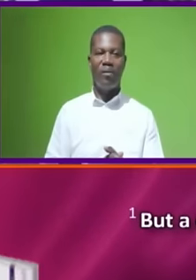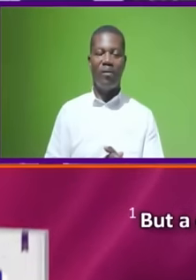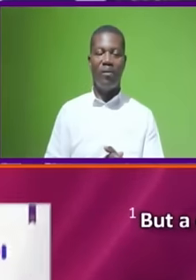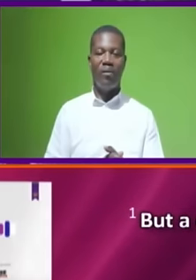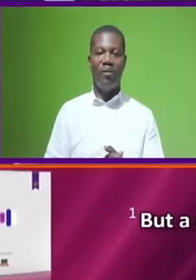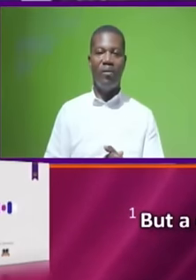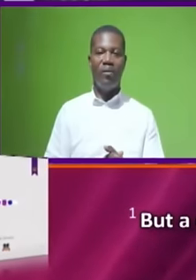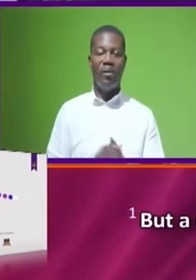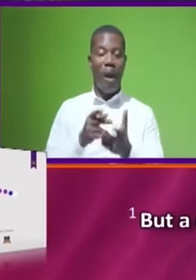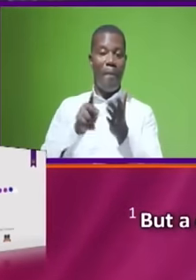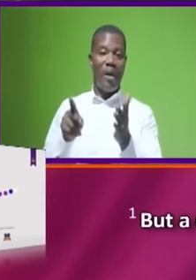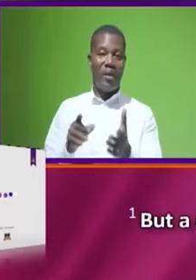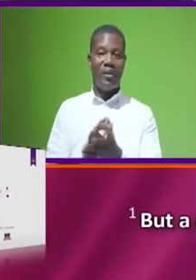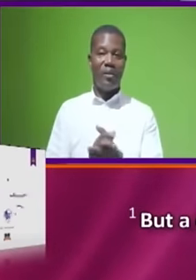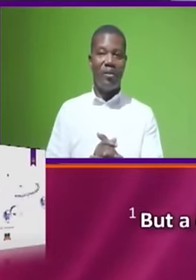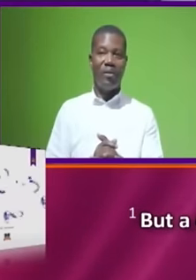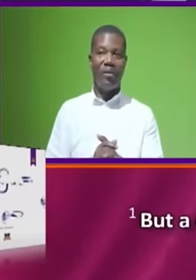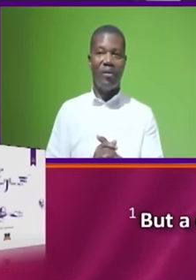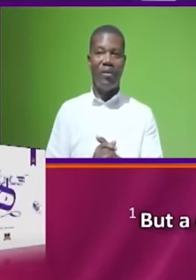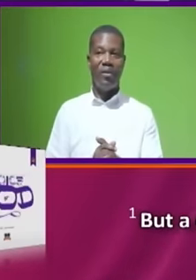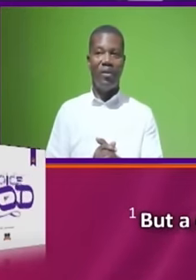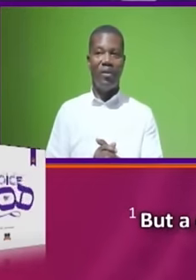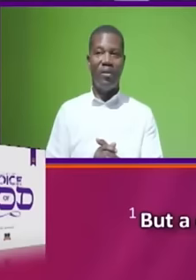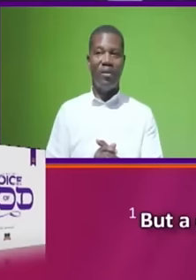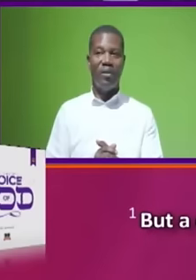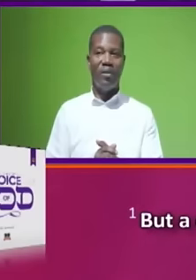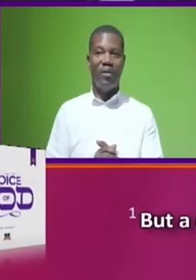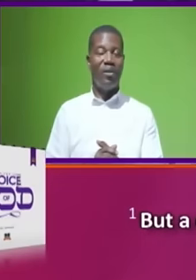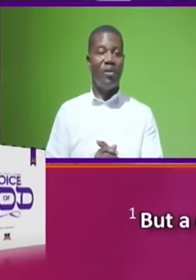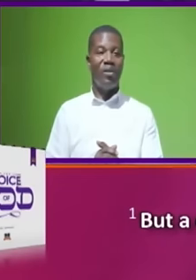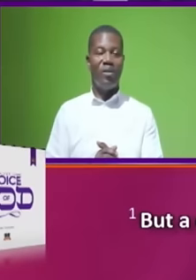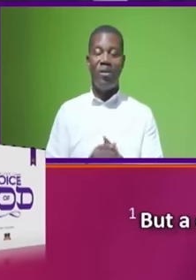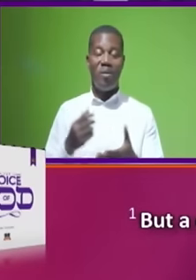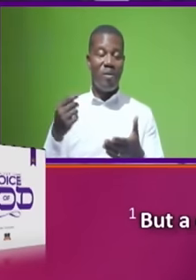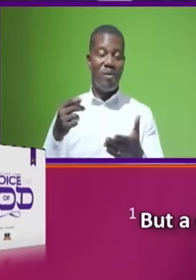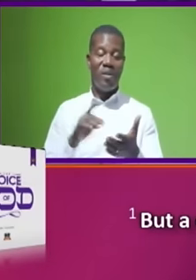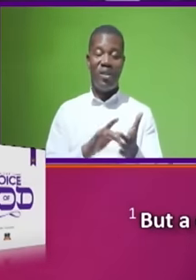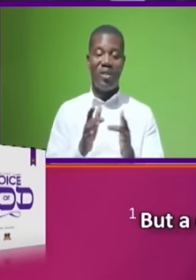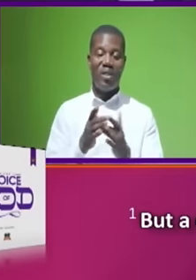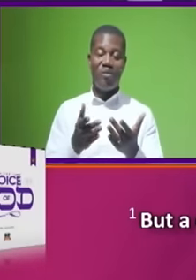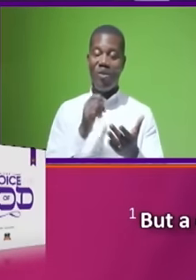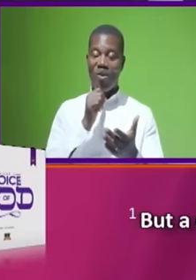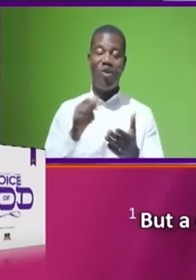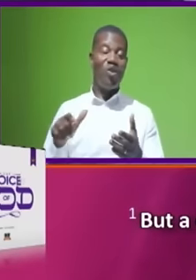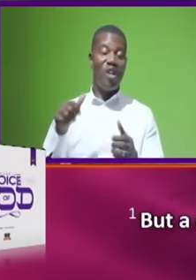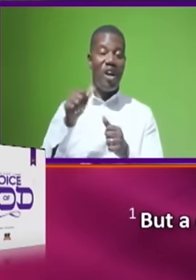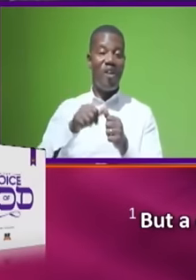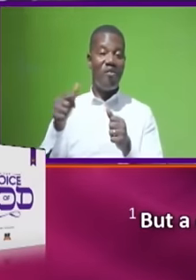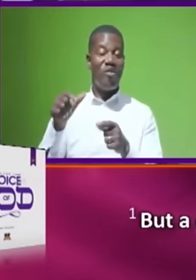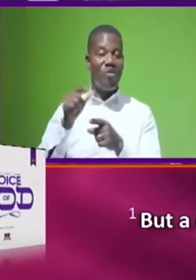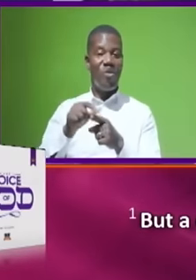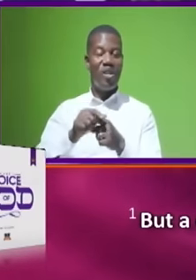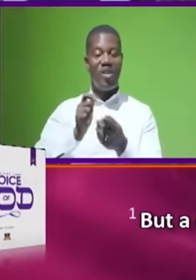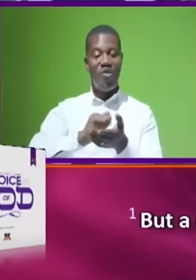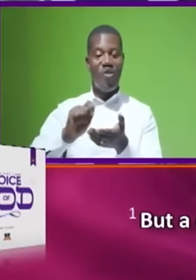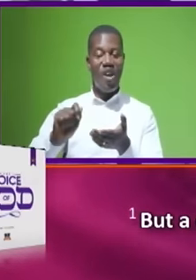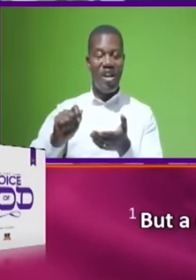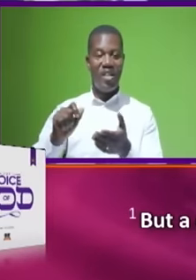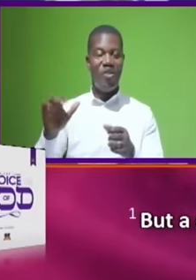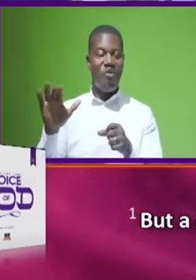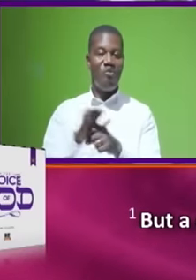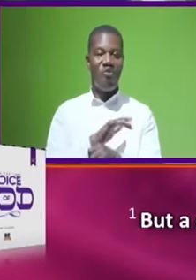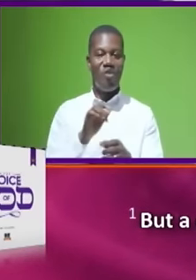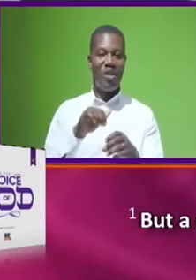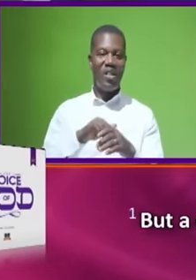Ewaho. Yes. Bible says yanin yanani yes here chowanka beko. Bible says not every word that if it were